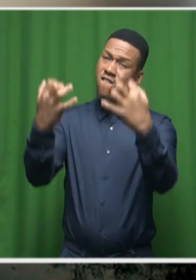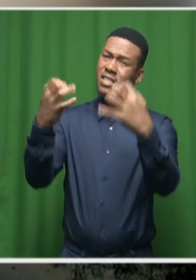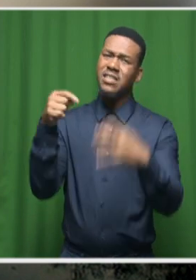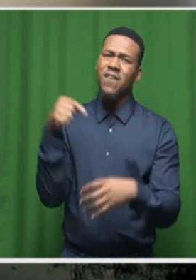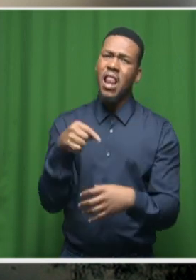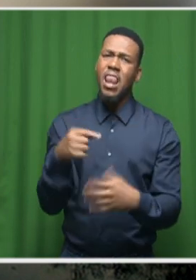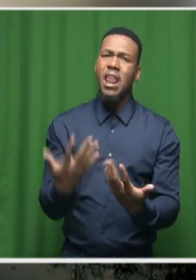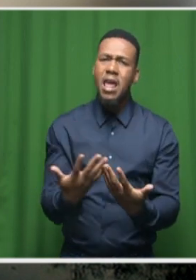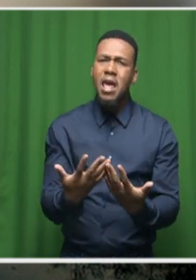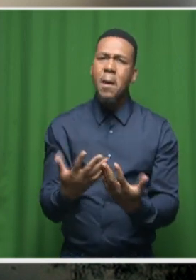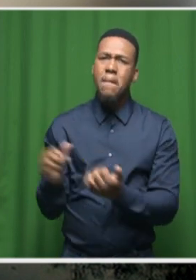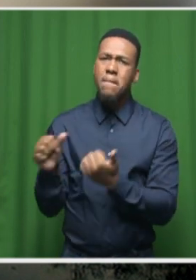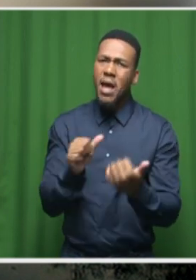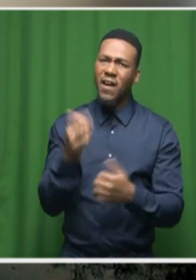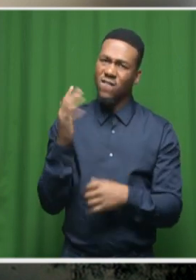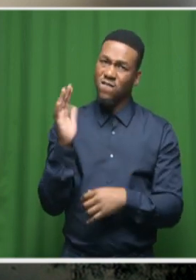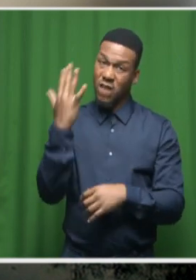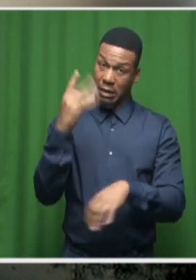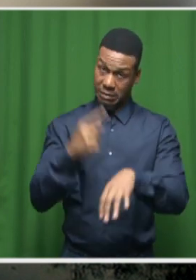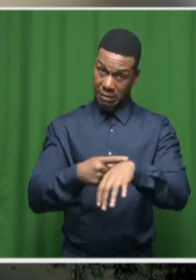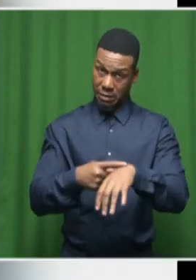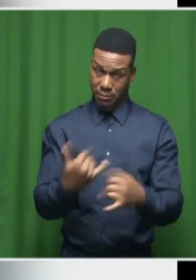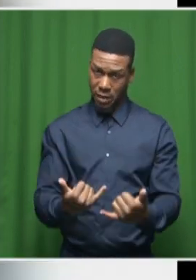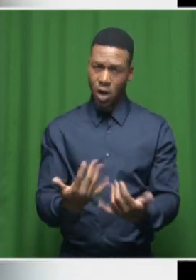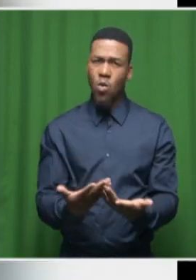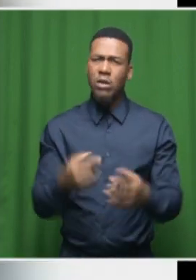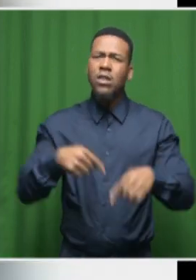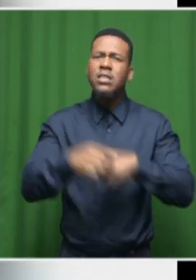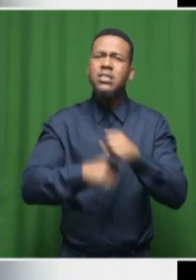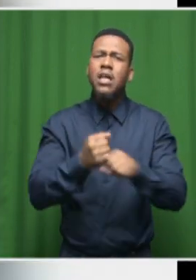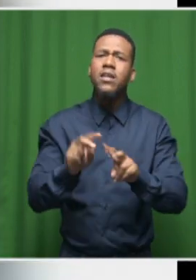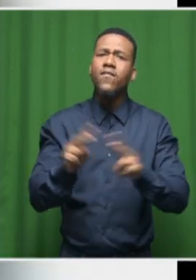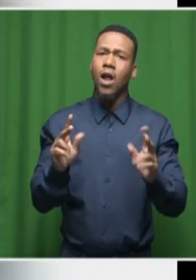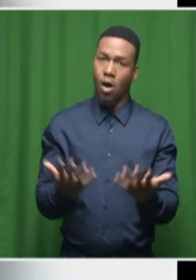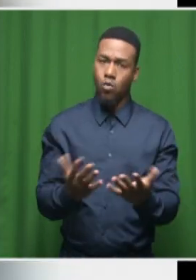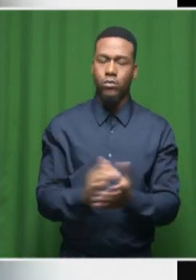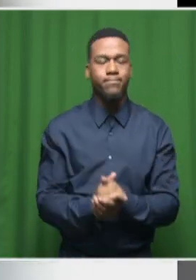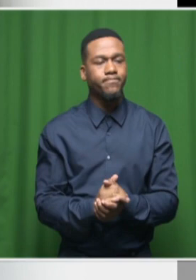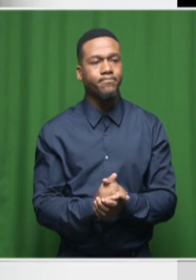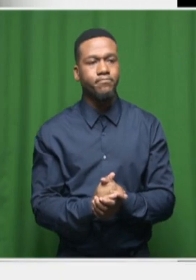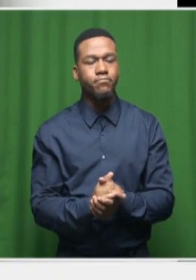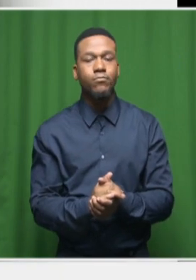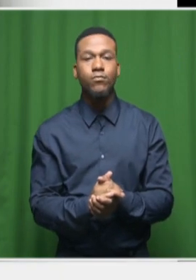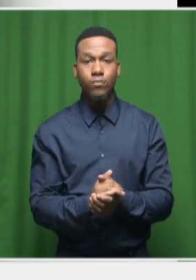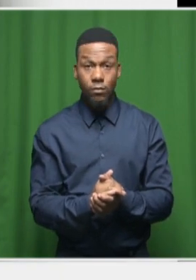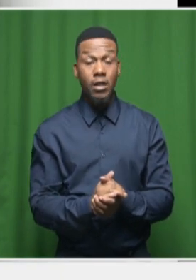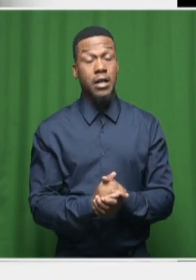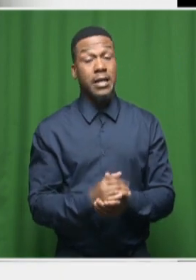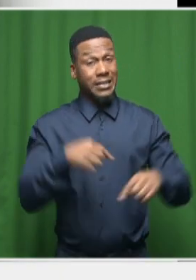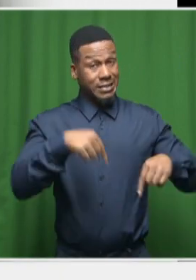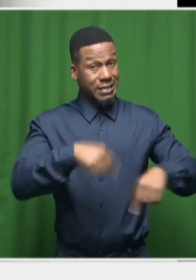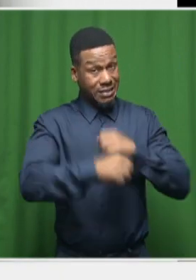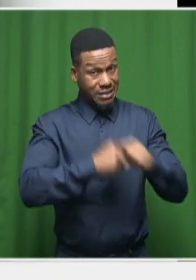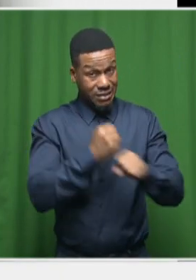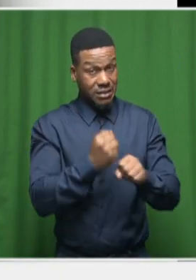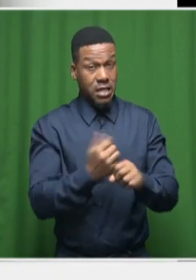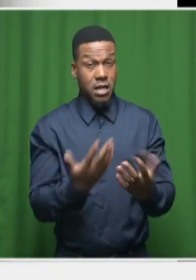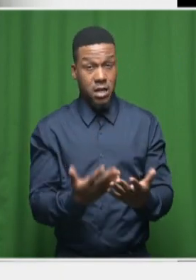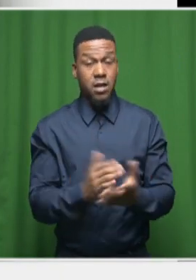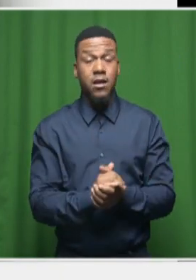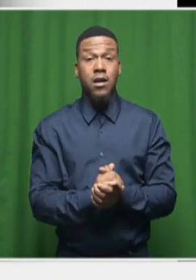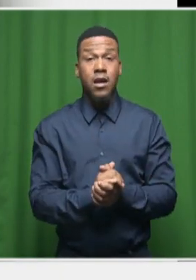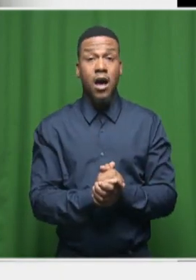different this year. So what's different this year is that we have made the conversations about the issues